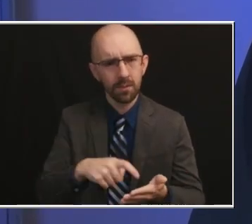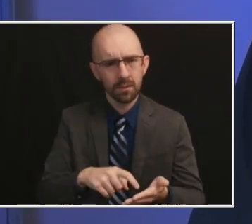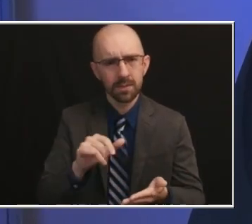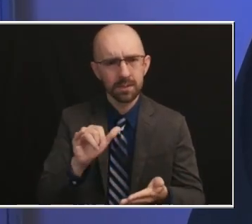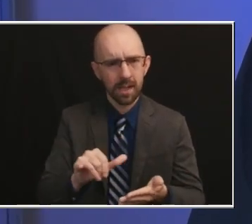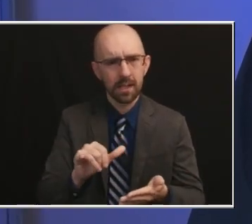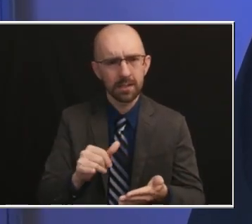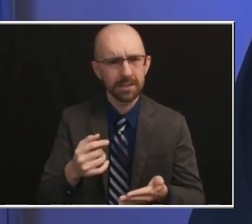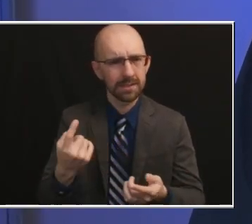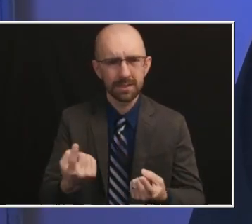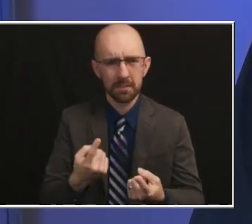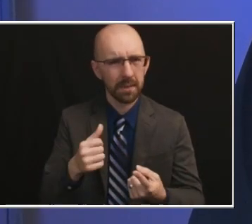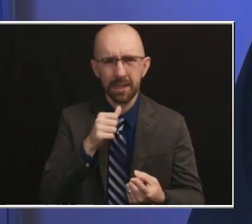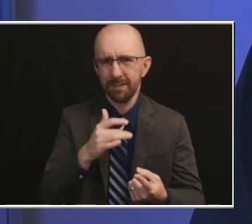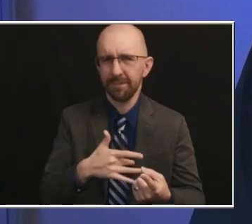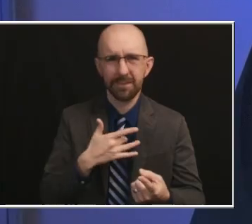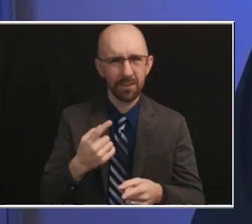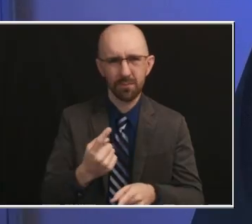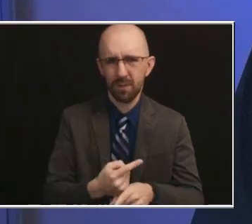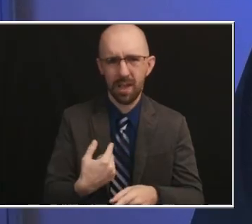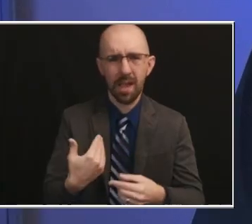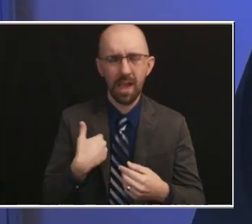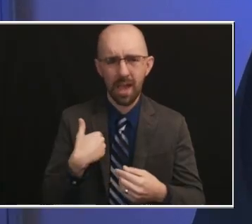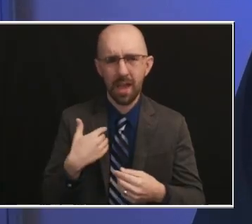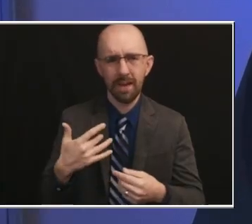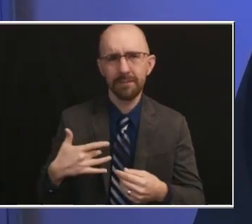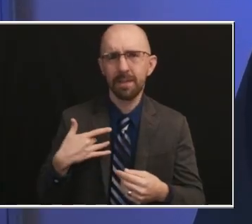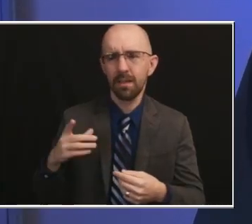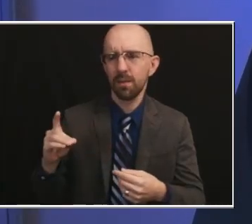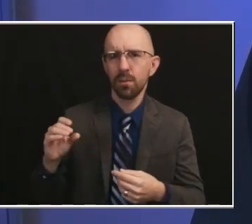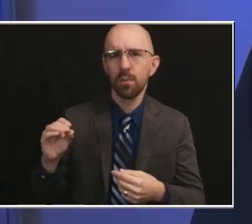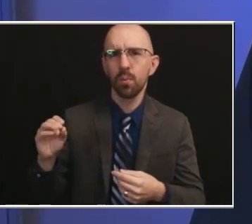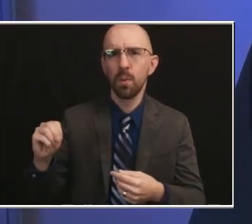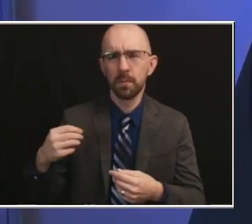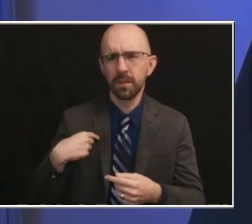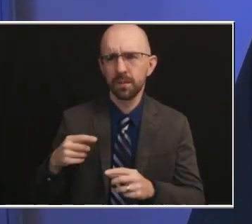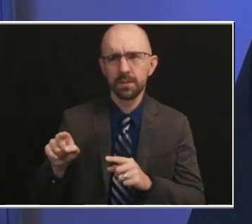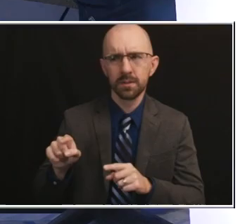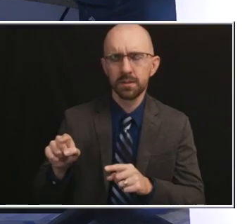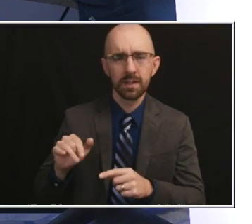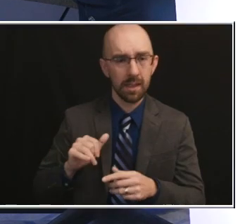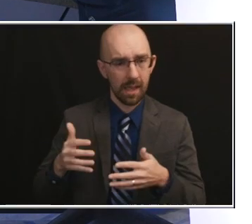something didn't feel right. I had an impending sense of doom. Like anxiety?